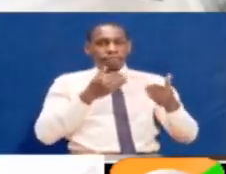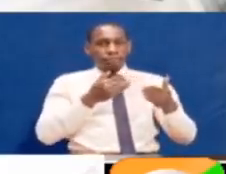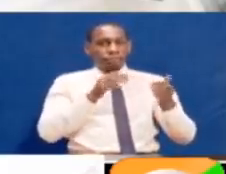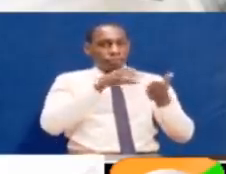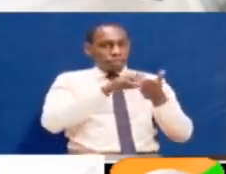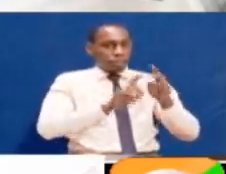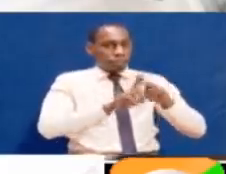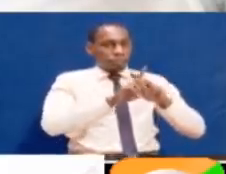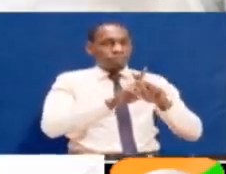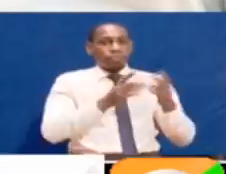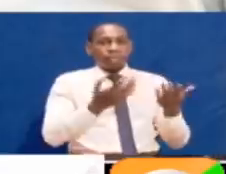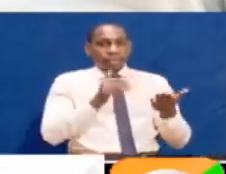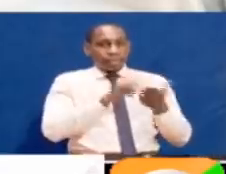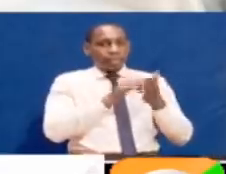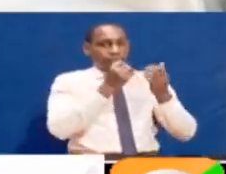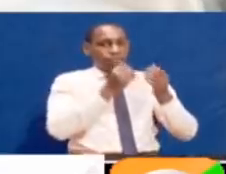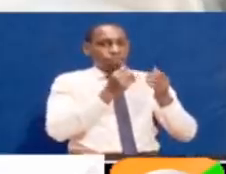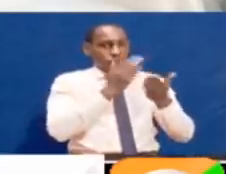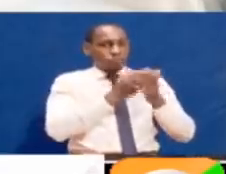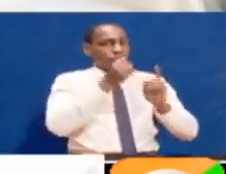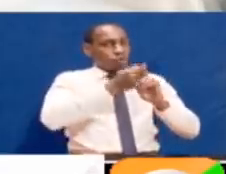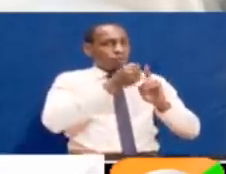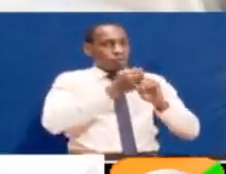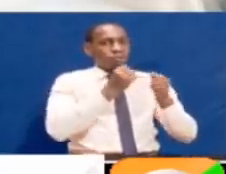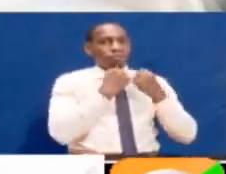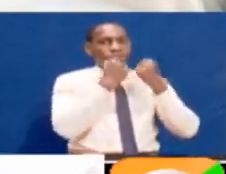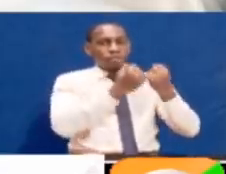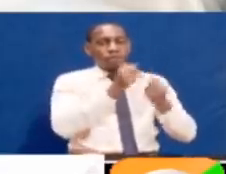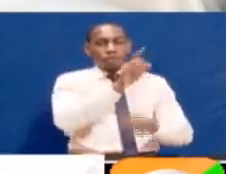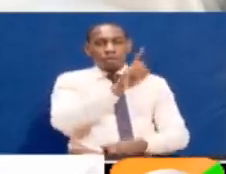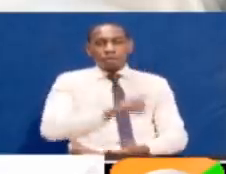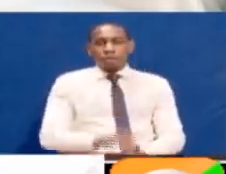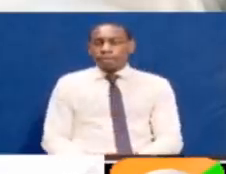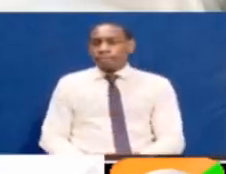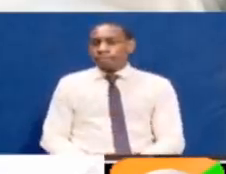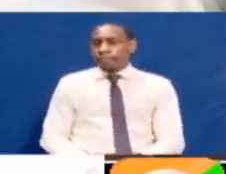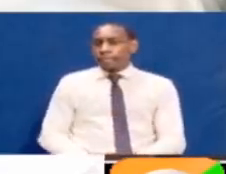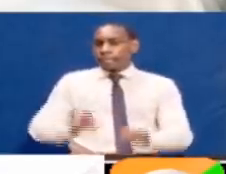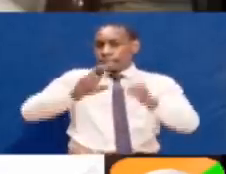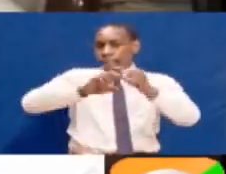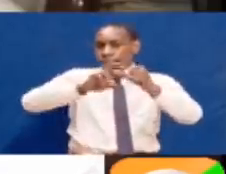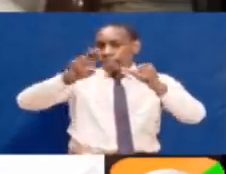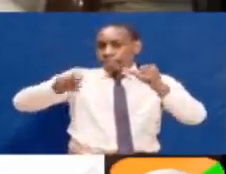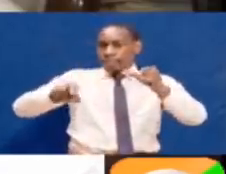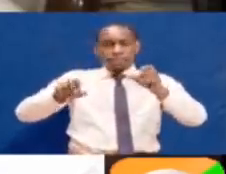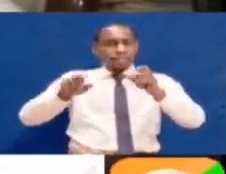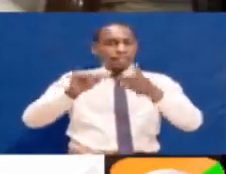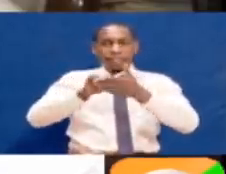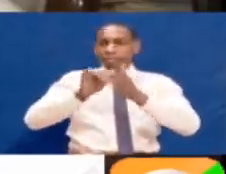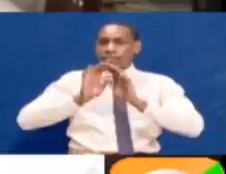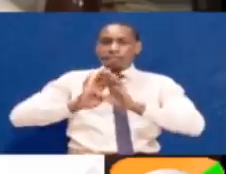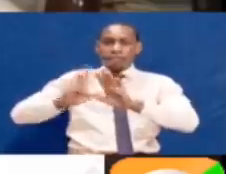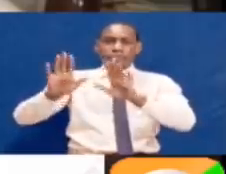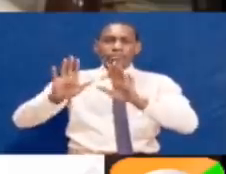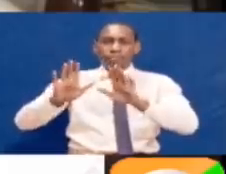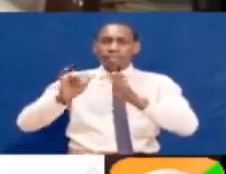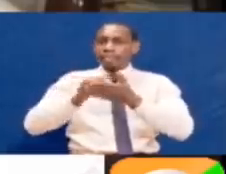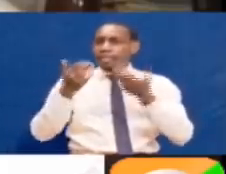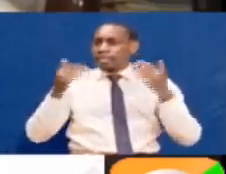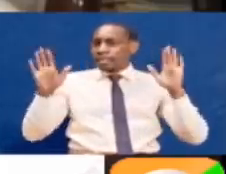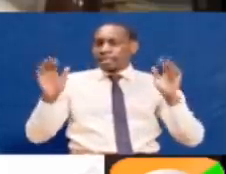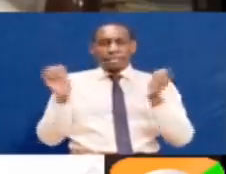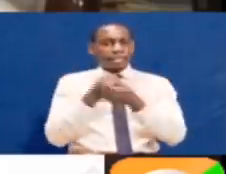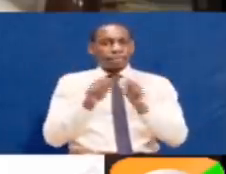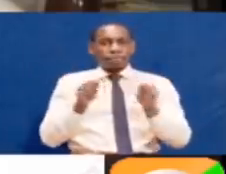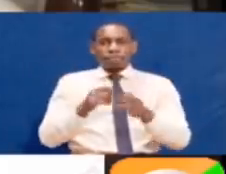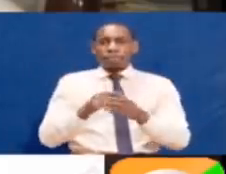got to this? Would that not have been a stronger message? Resigning, Waiga, would be throwing away the towel.